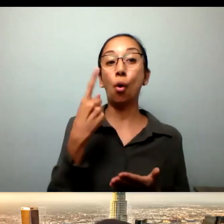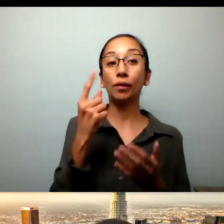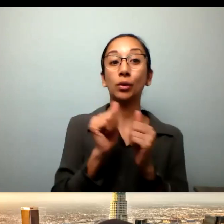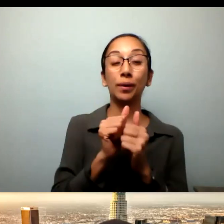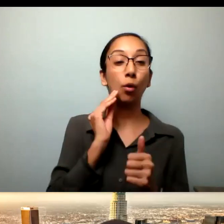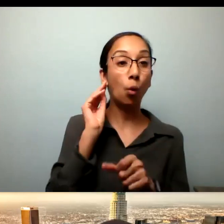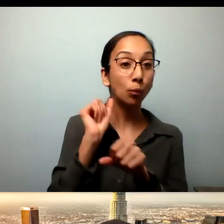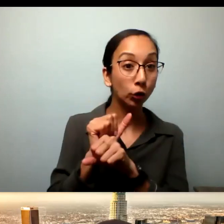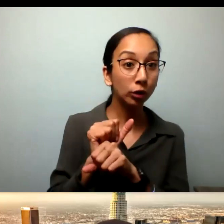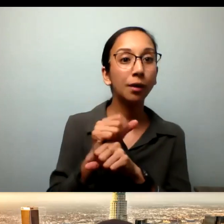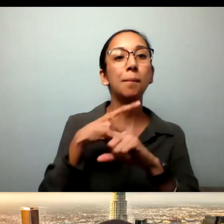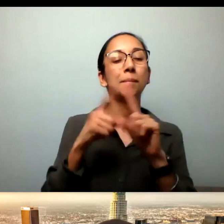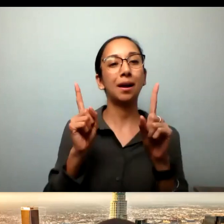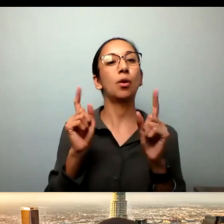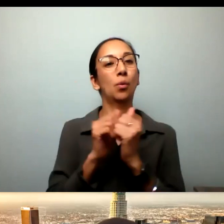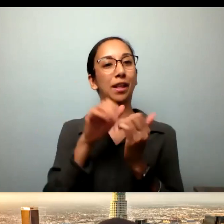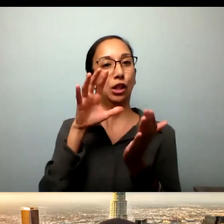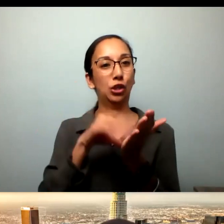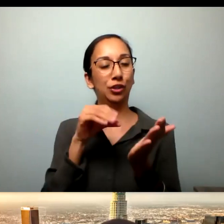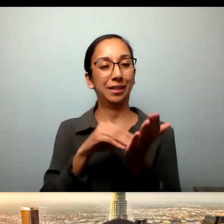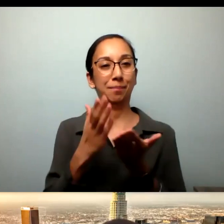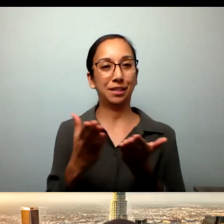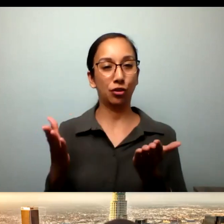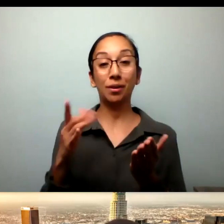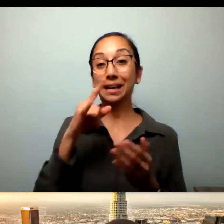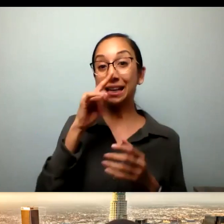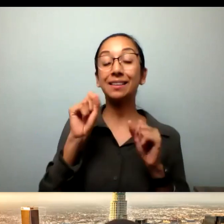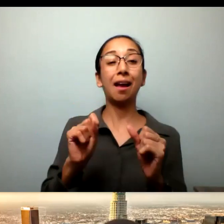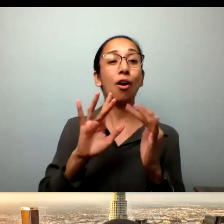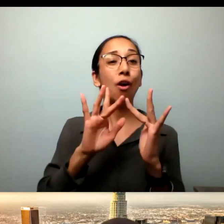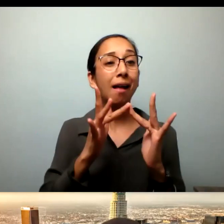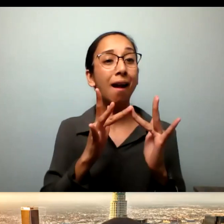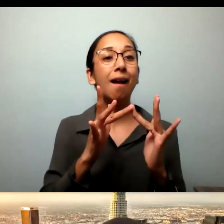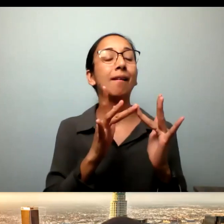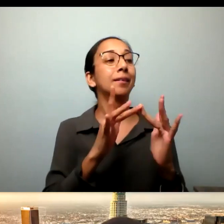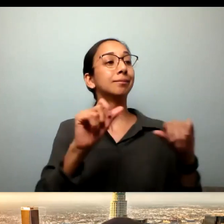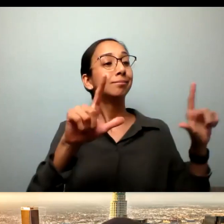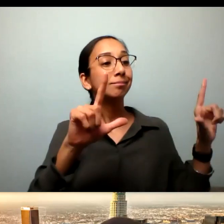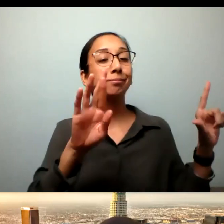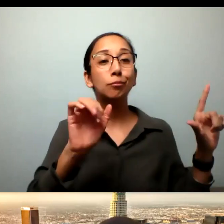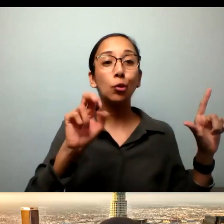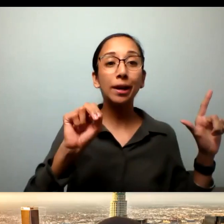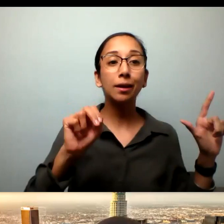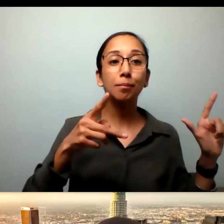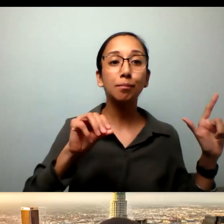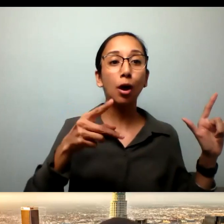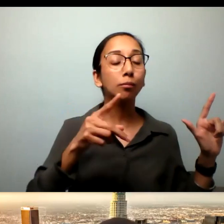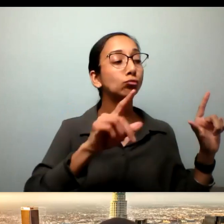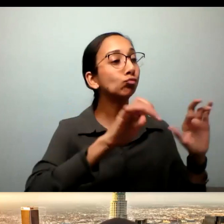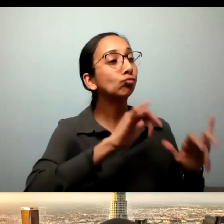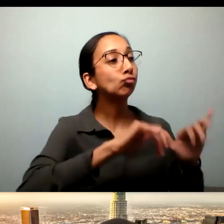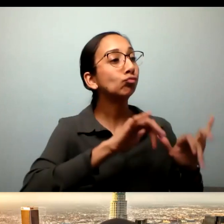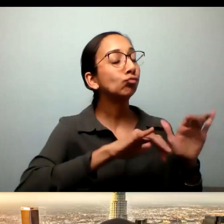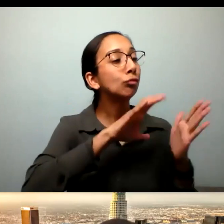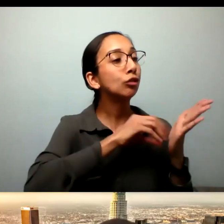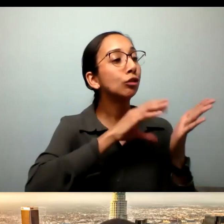homework per se, but in learning material. Kids can get online, they can jump onto Brain Pop, they can learn lessons. They can